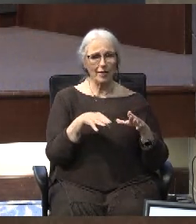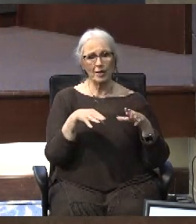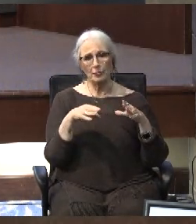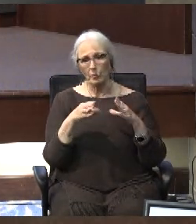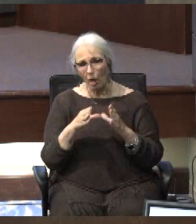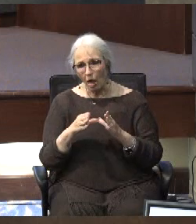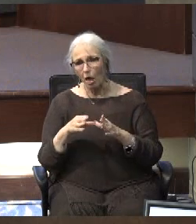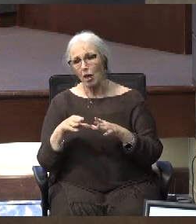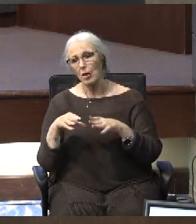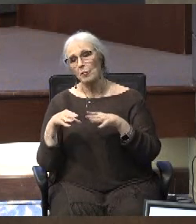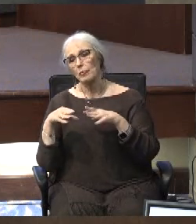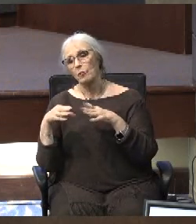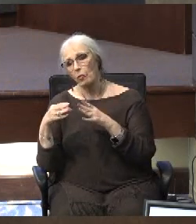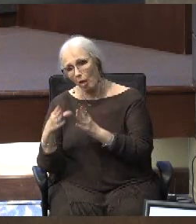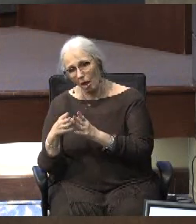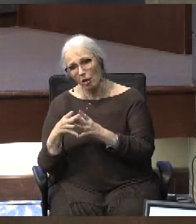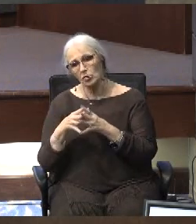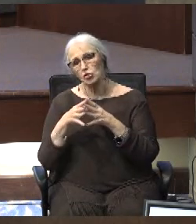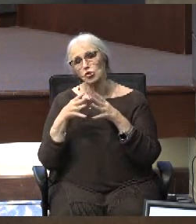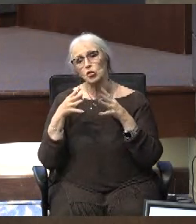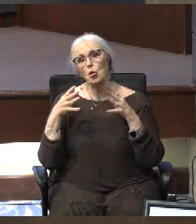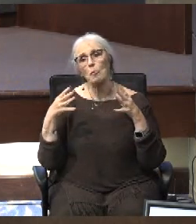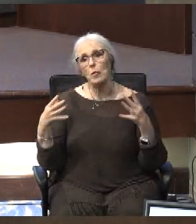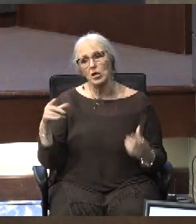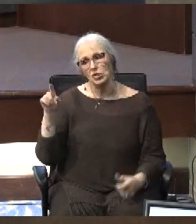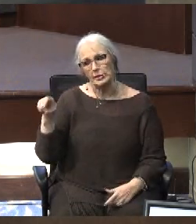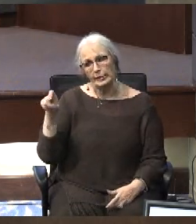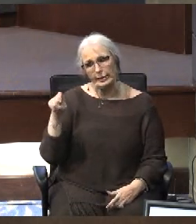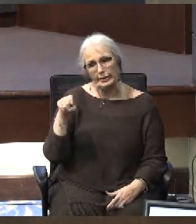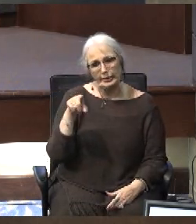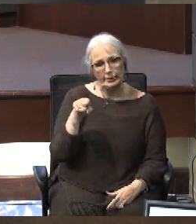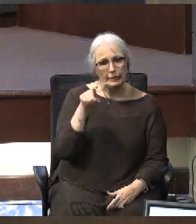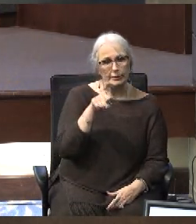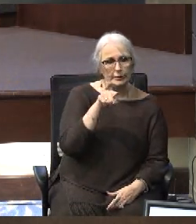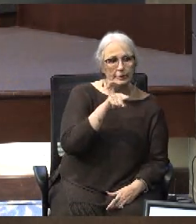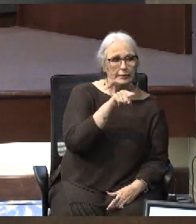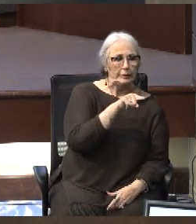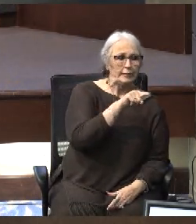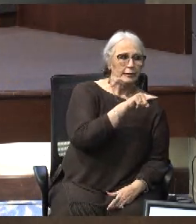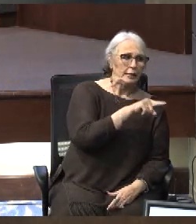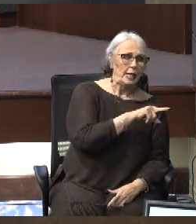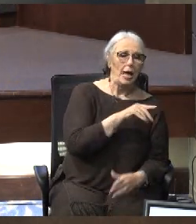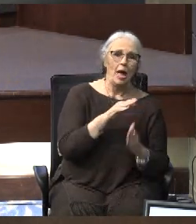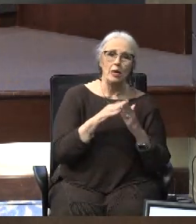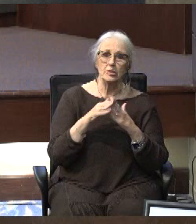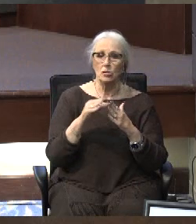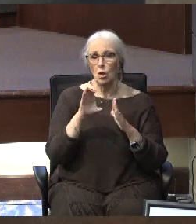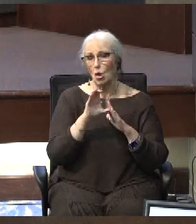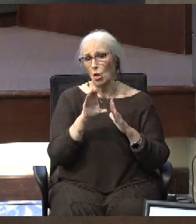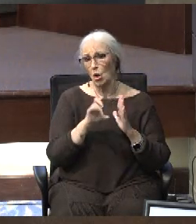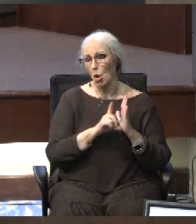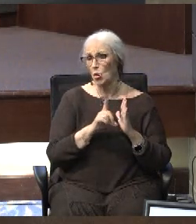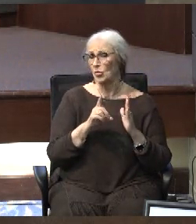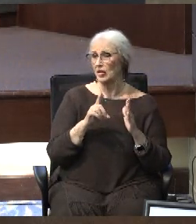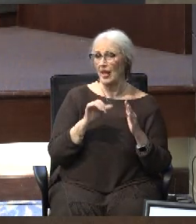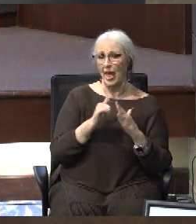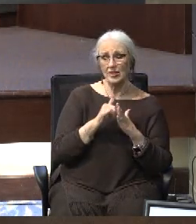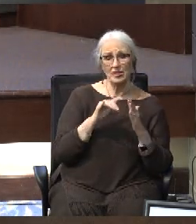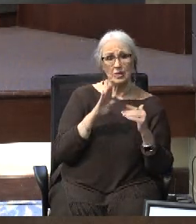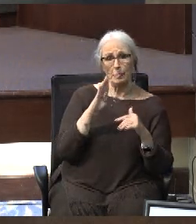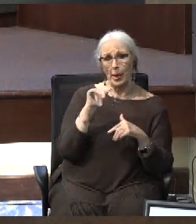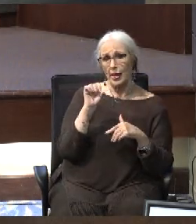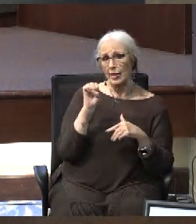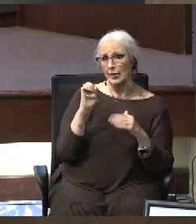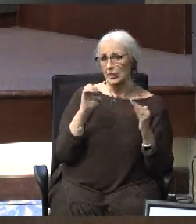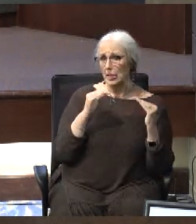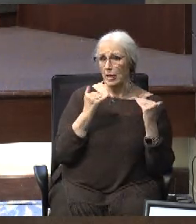of just dire need. And code is a base level. So I guess my question is, do y'all have any thoughts around what it would take for us to kind